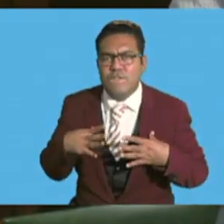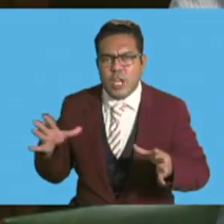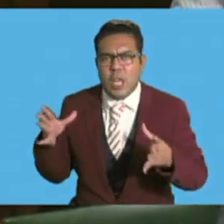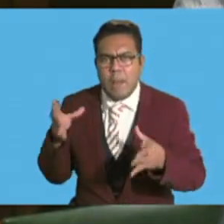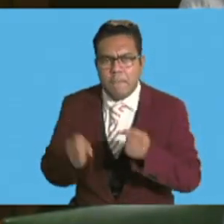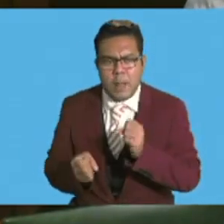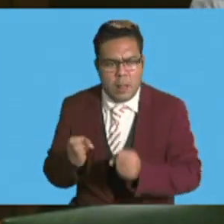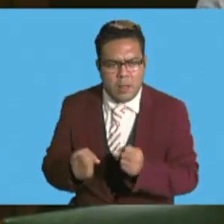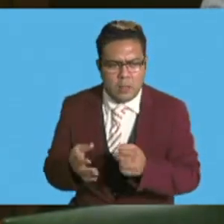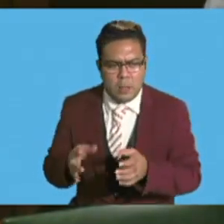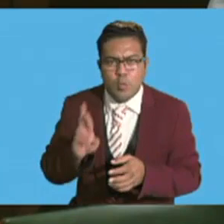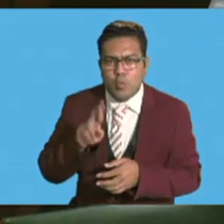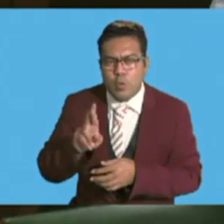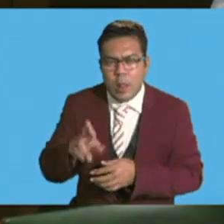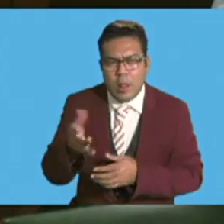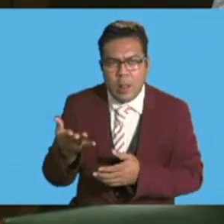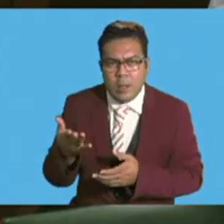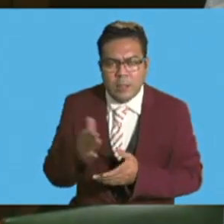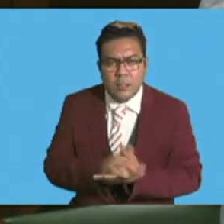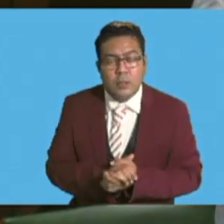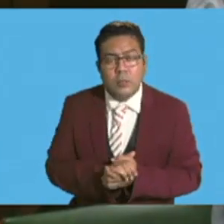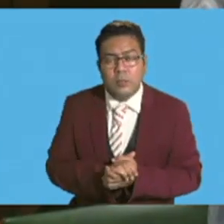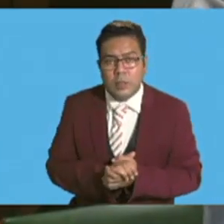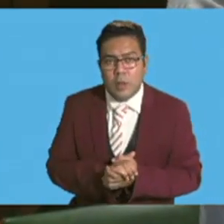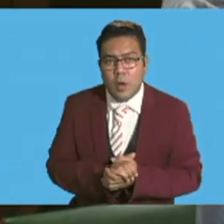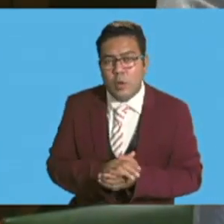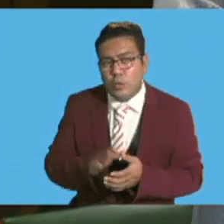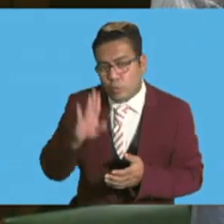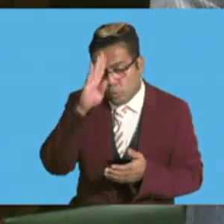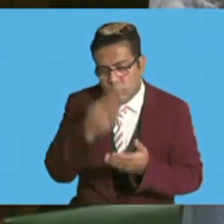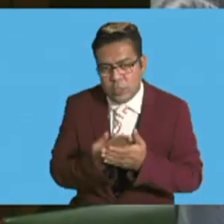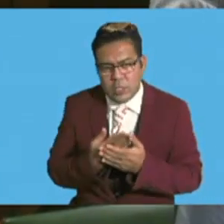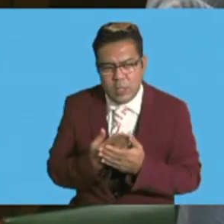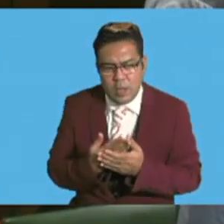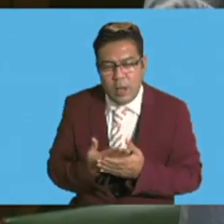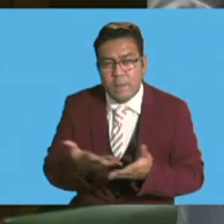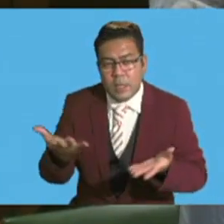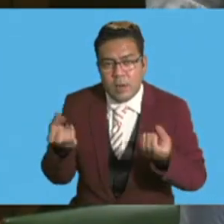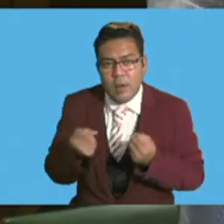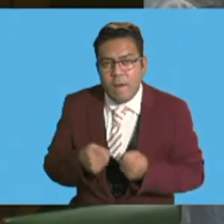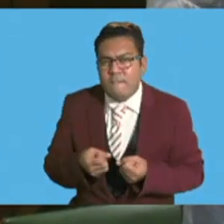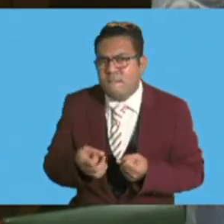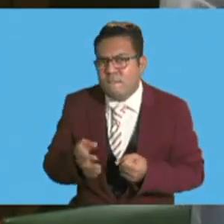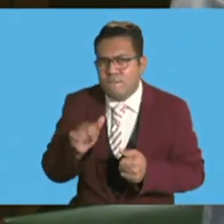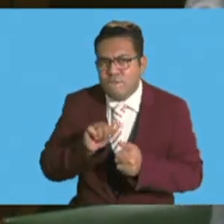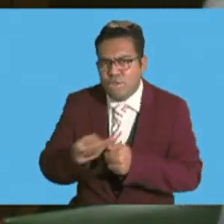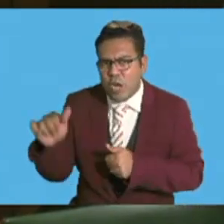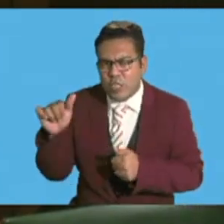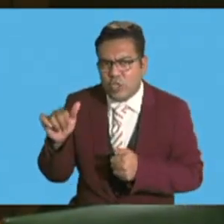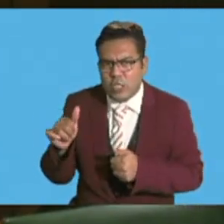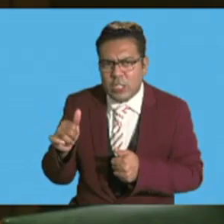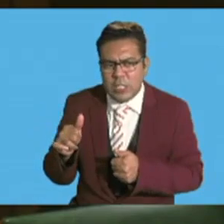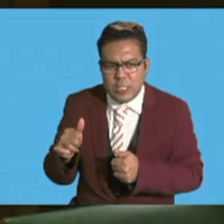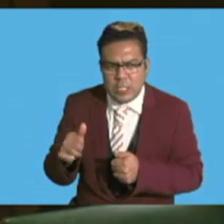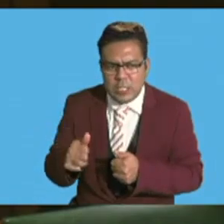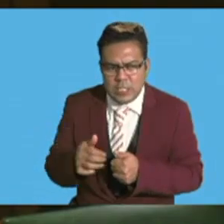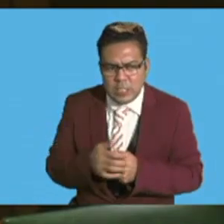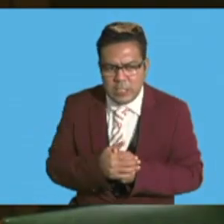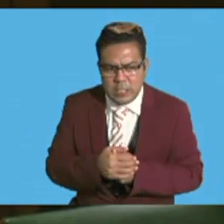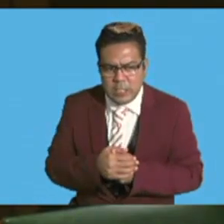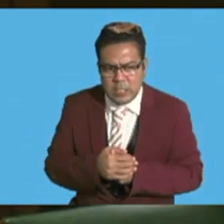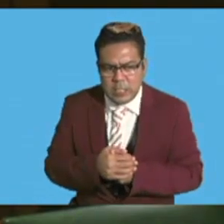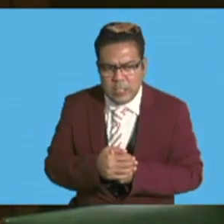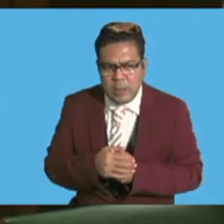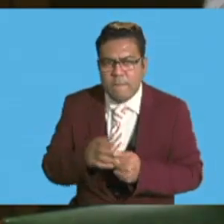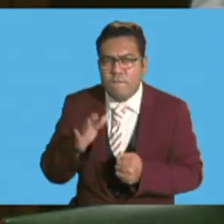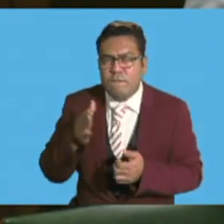areas. The students in rural maritime have been getting, and I quote, fresh is best from milk from their mothers for the